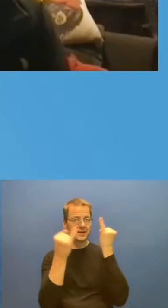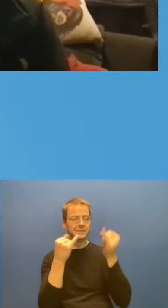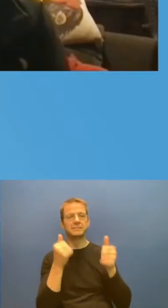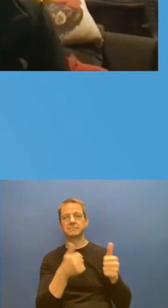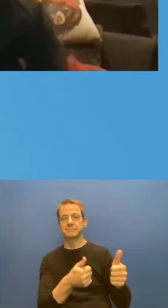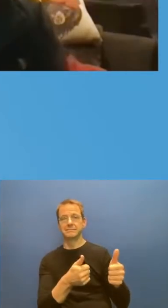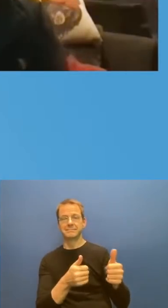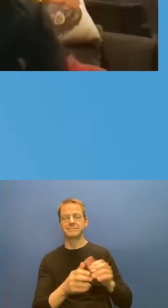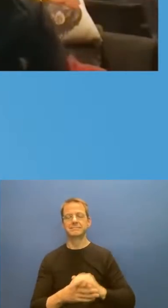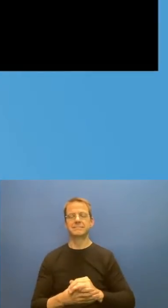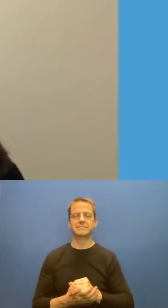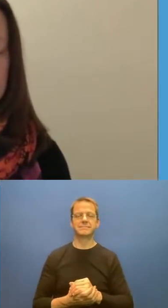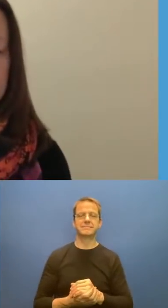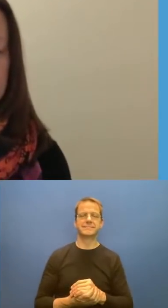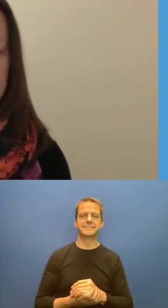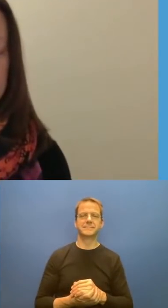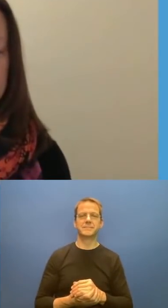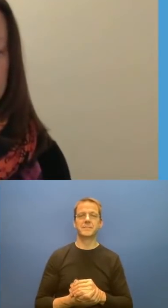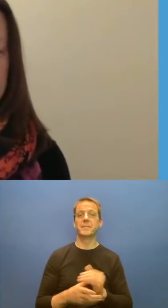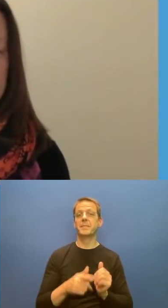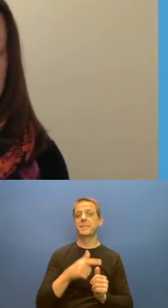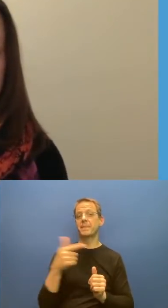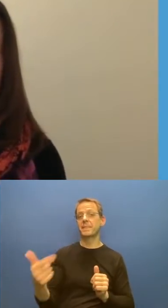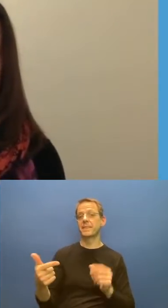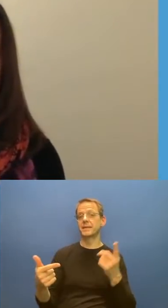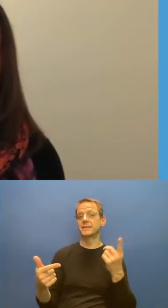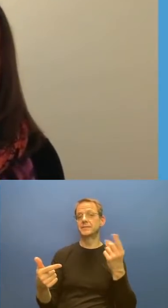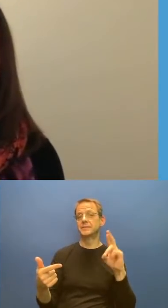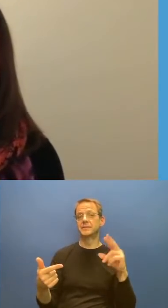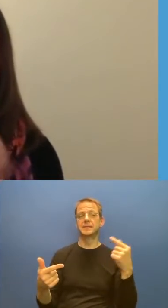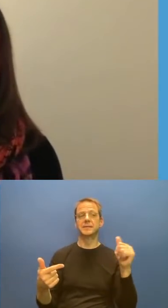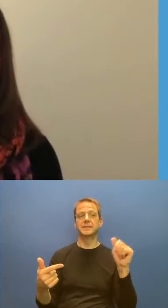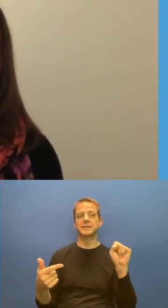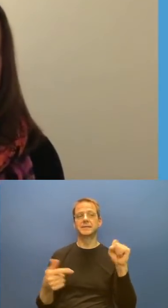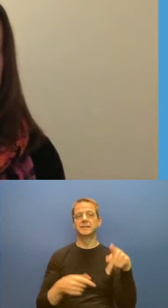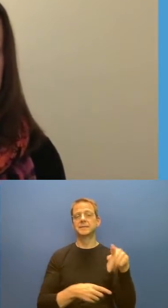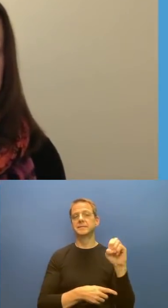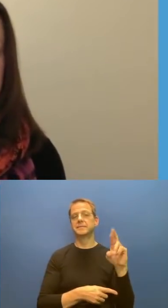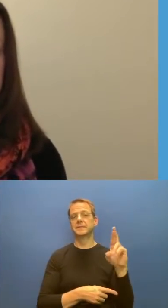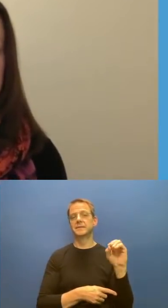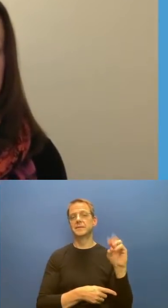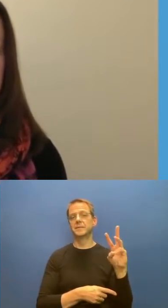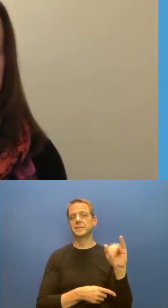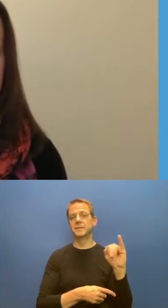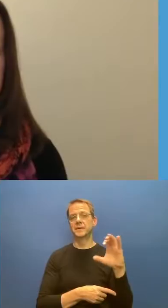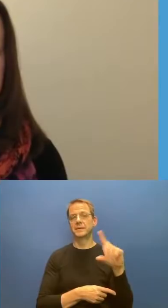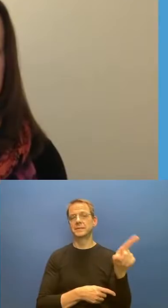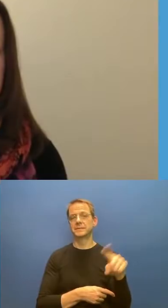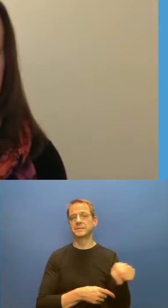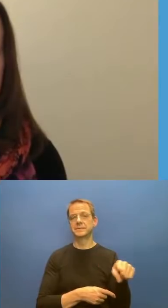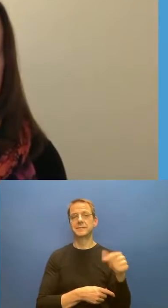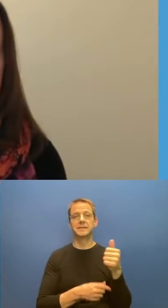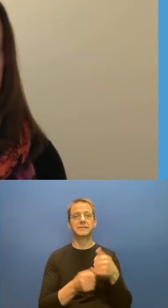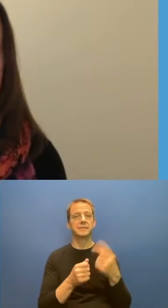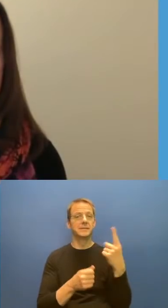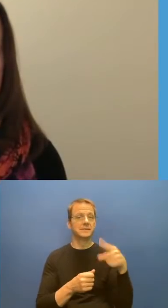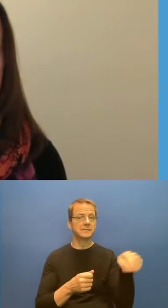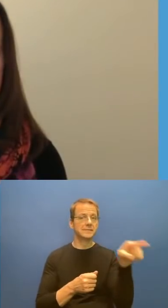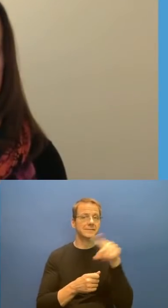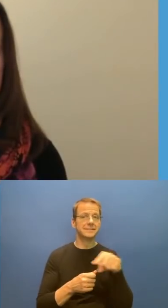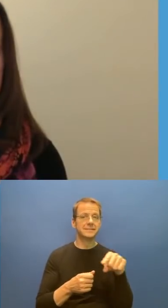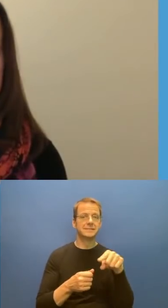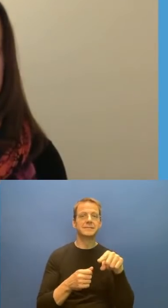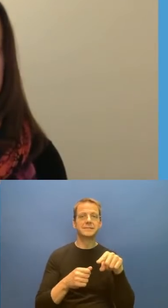everybody back into our backstage area. Thank you, Dr. Gasperowicz, for preparing a starting point for